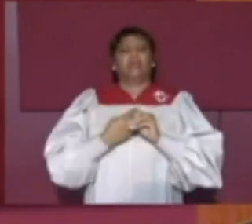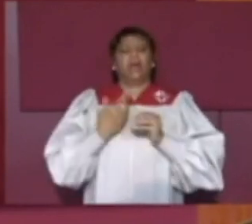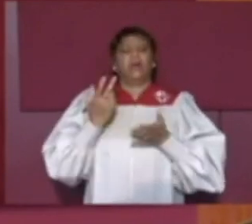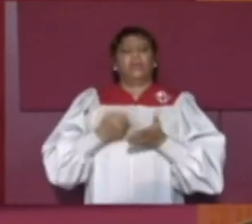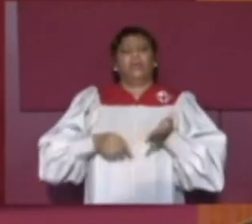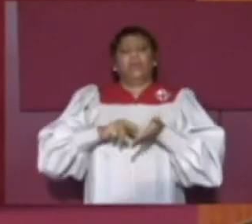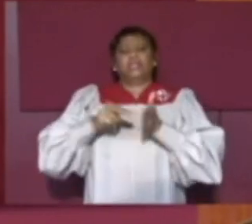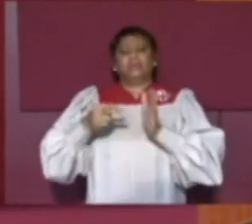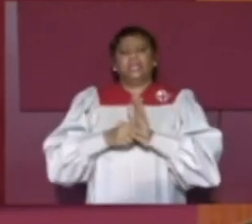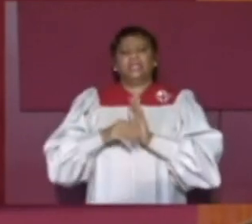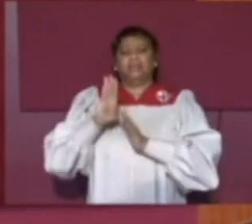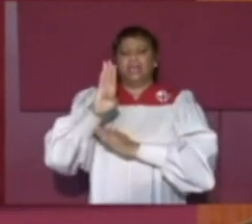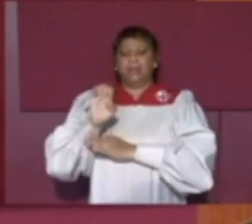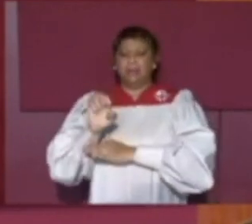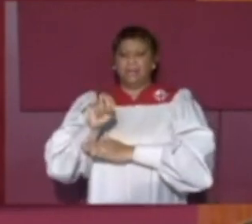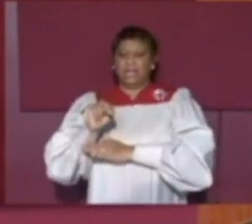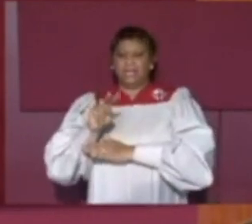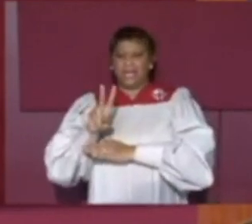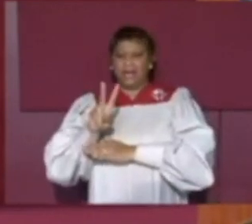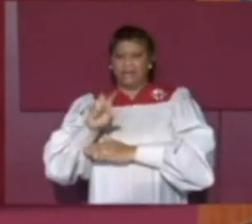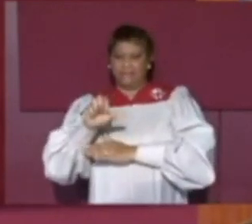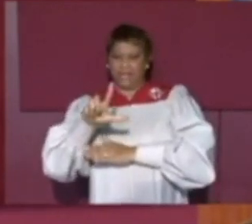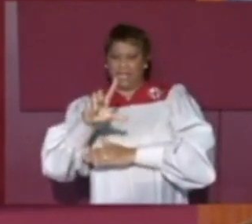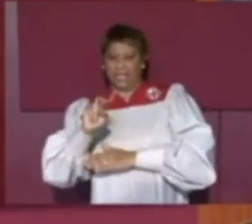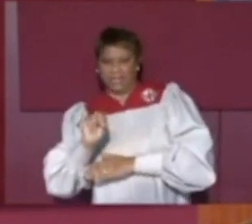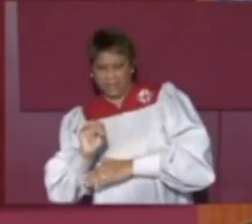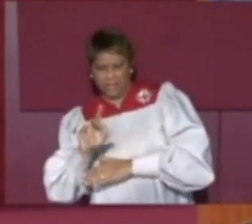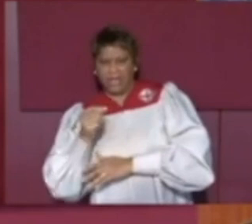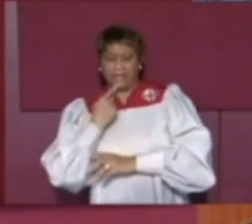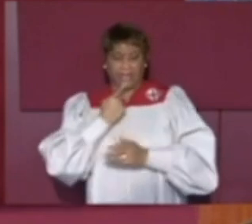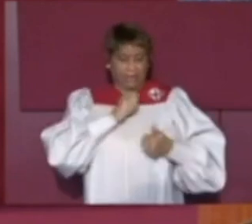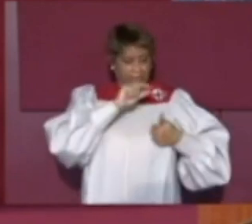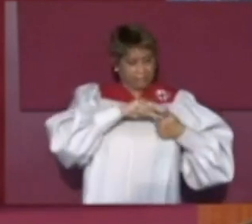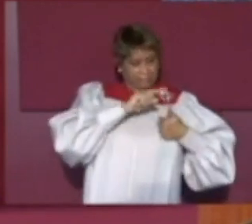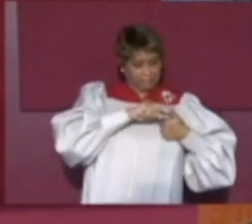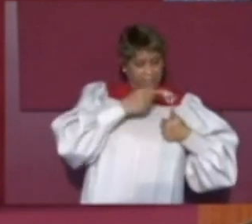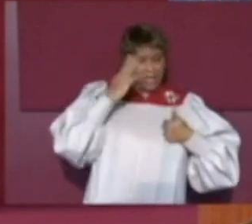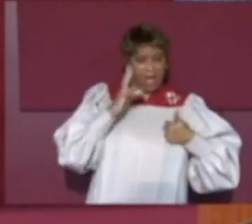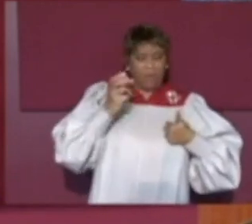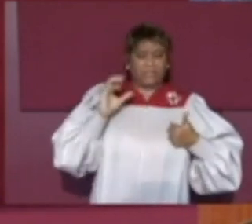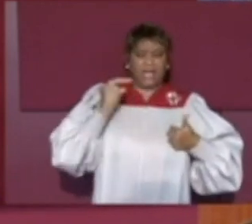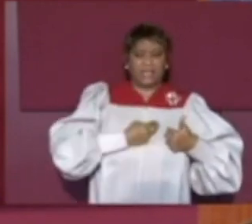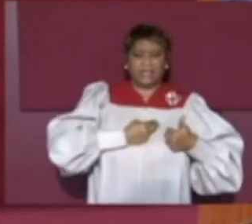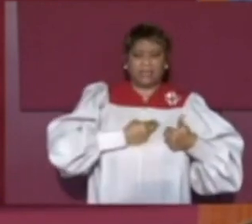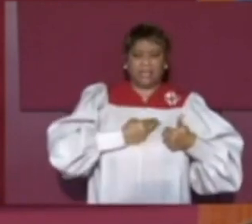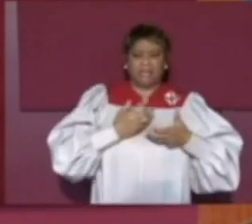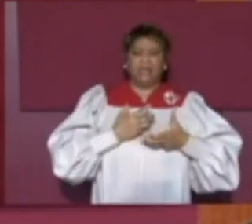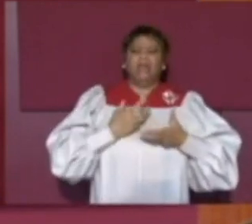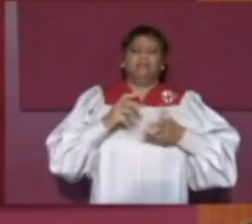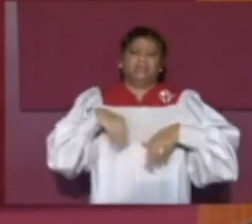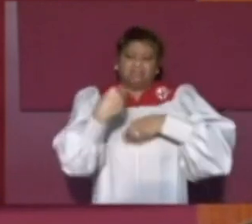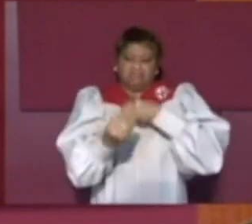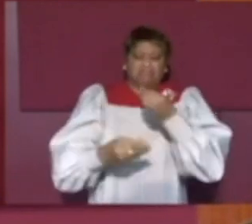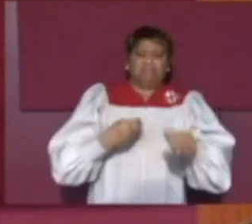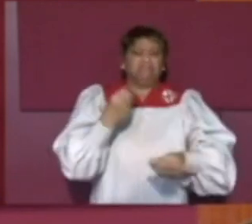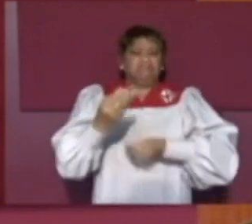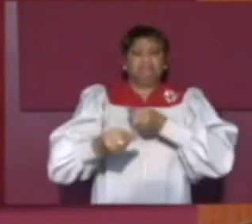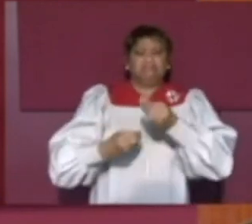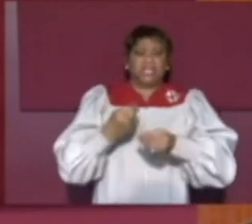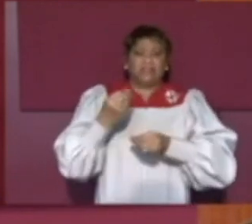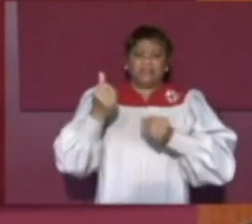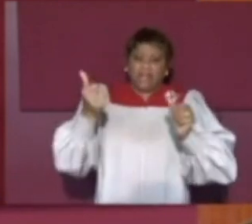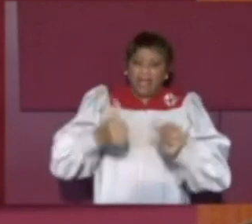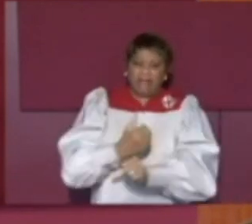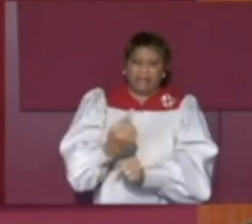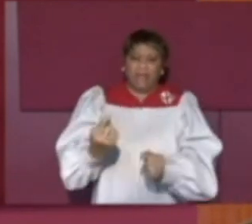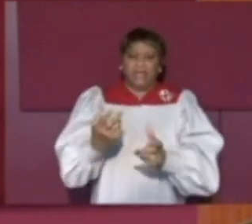it means to be benevolent. And I gave you an A, a B, and a C. I said that God wants us to be charitable. That is to give and